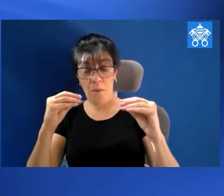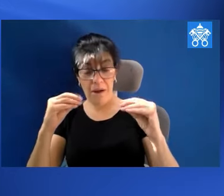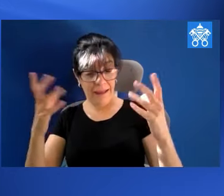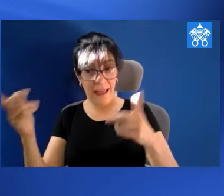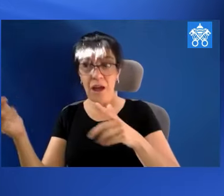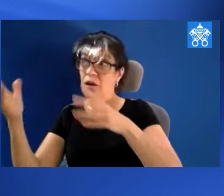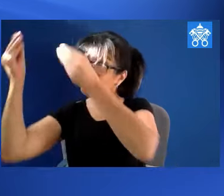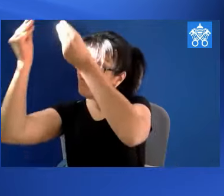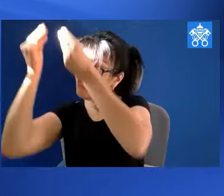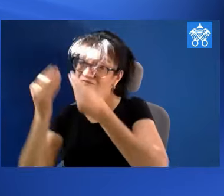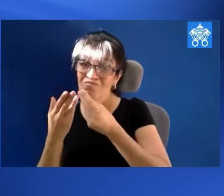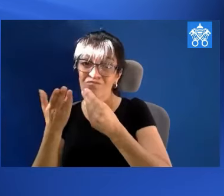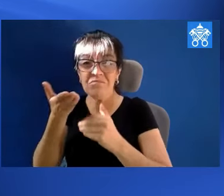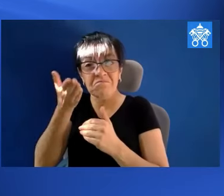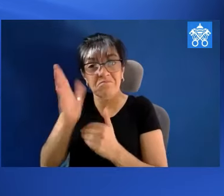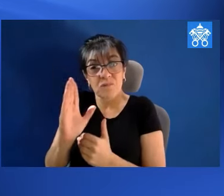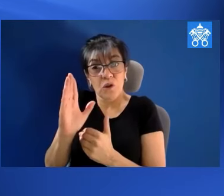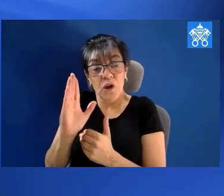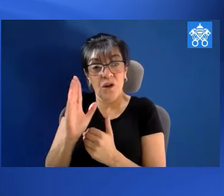the Word of God.